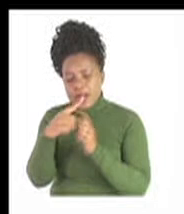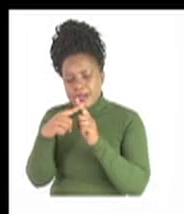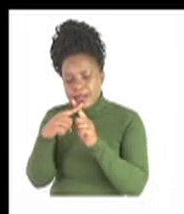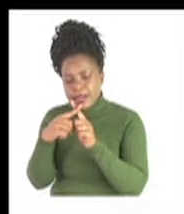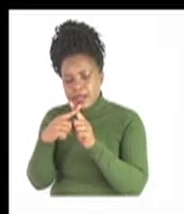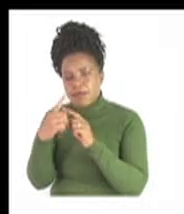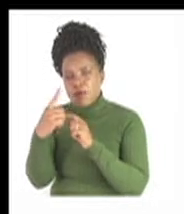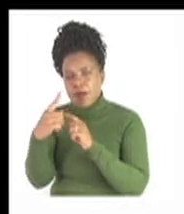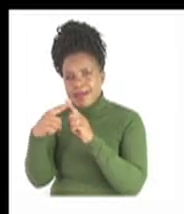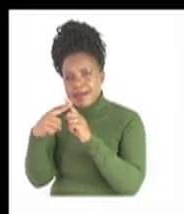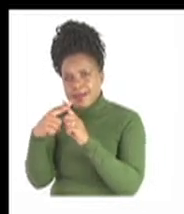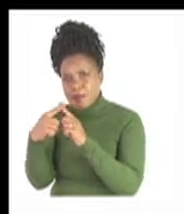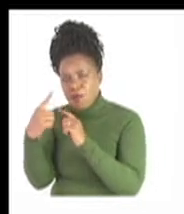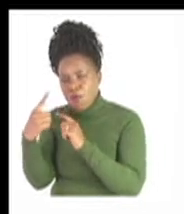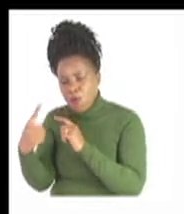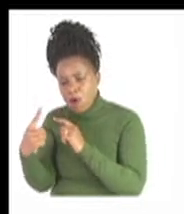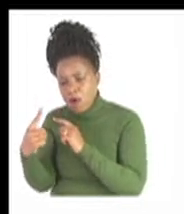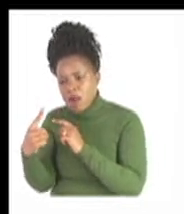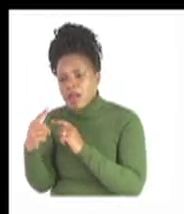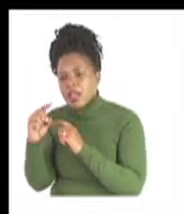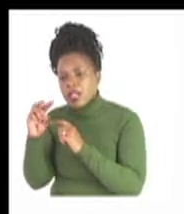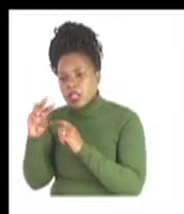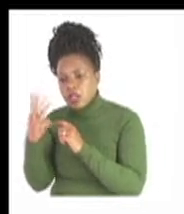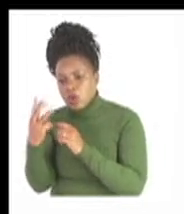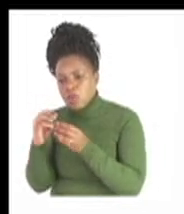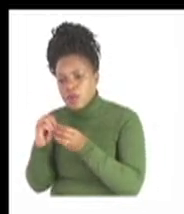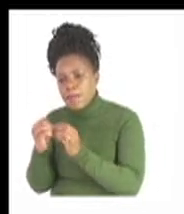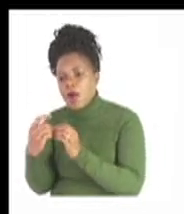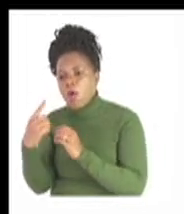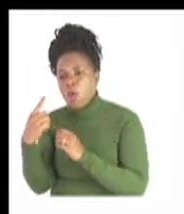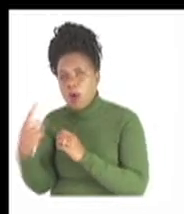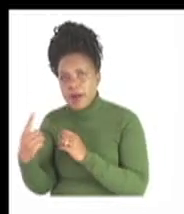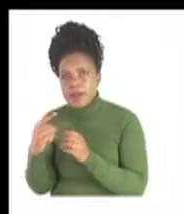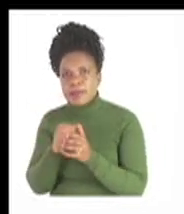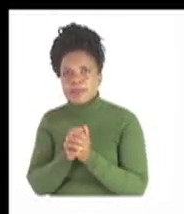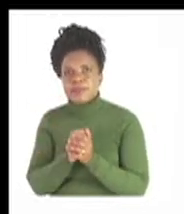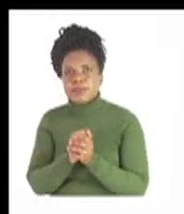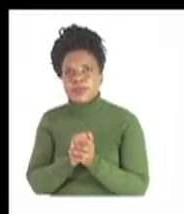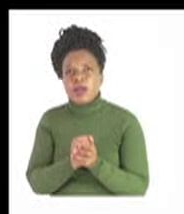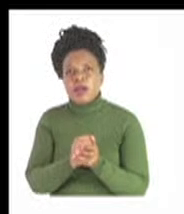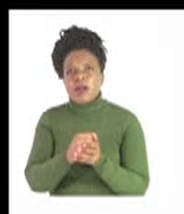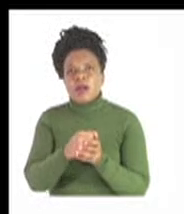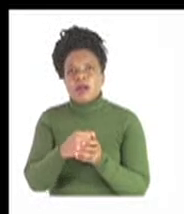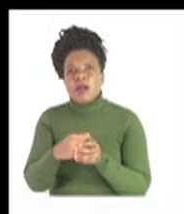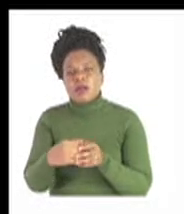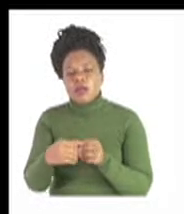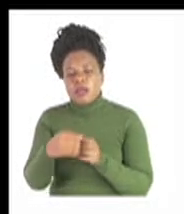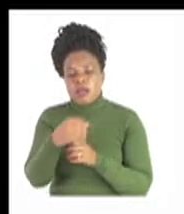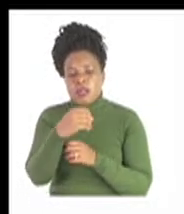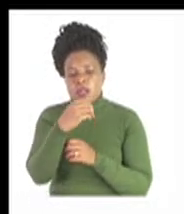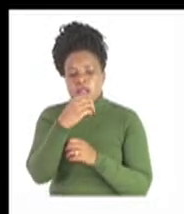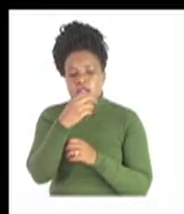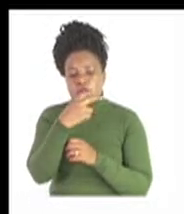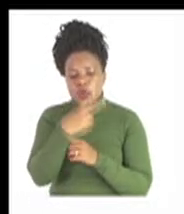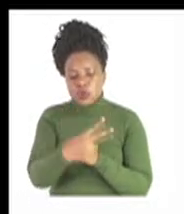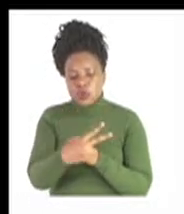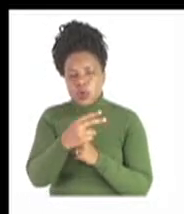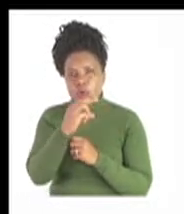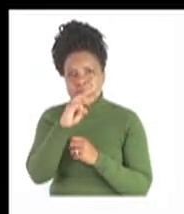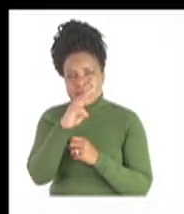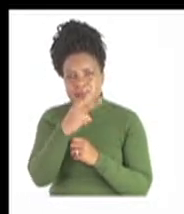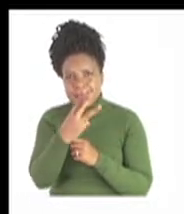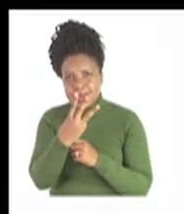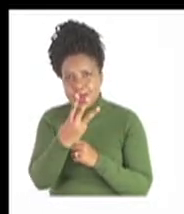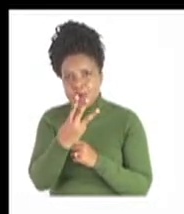cube number. 2 cube gives you 2 times 2 times 2 gives you